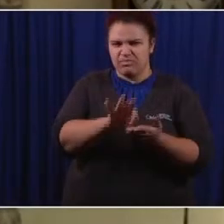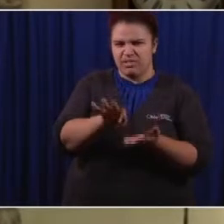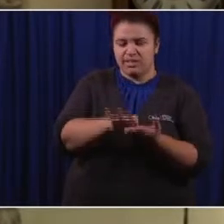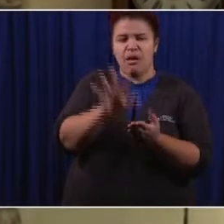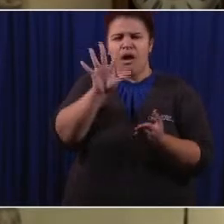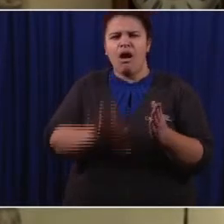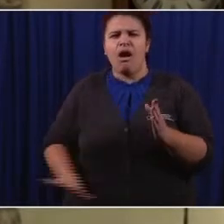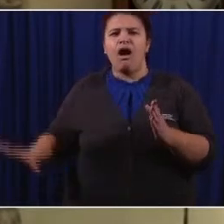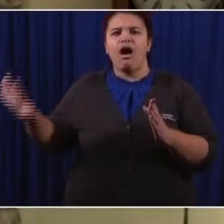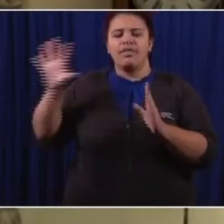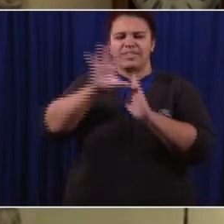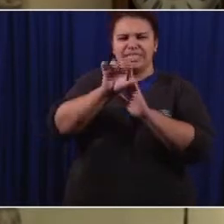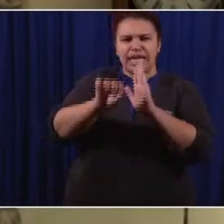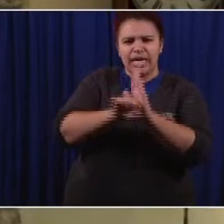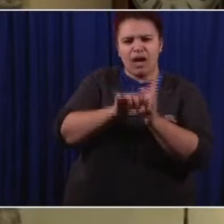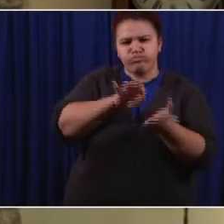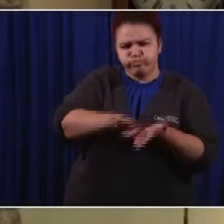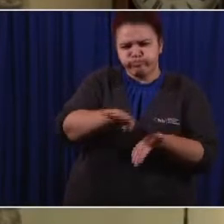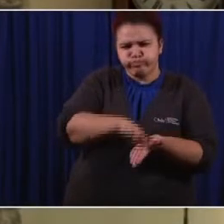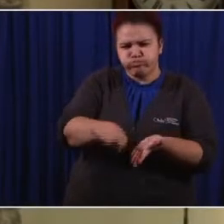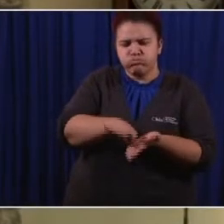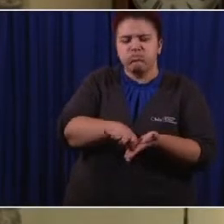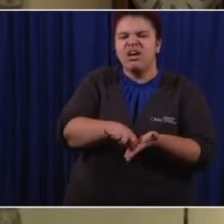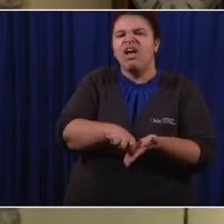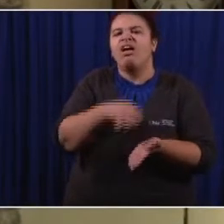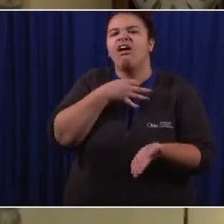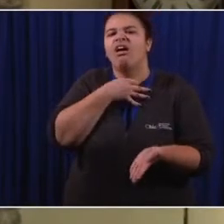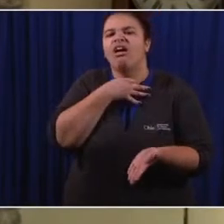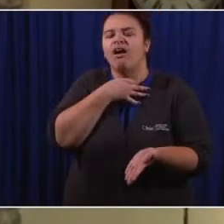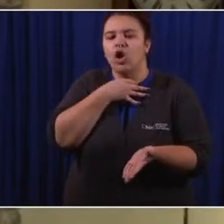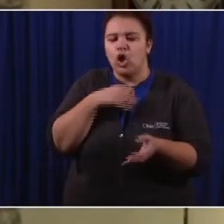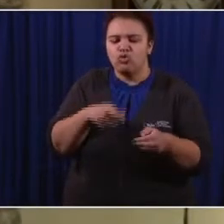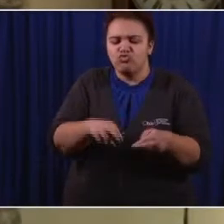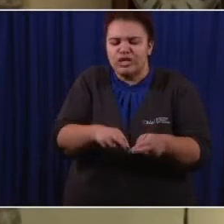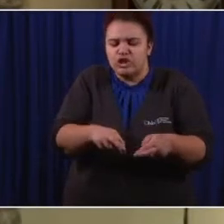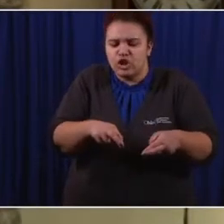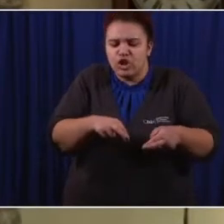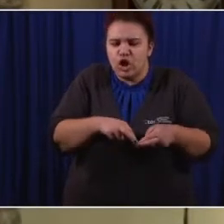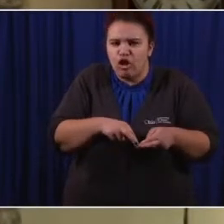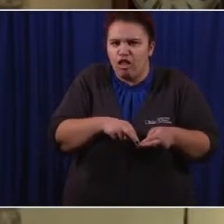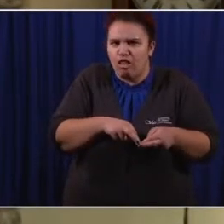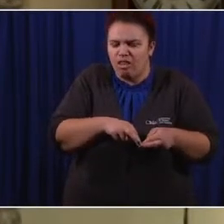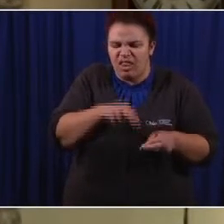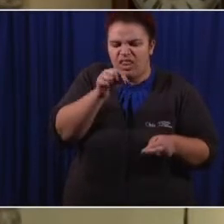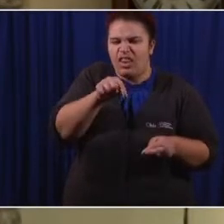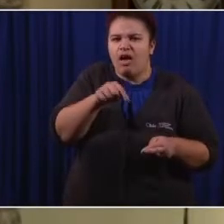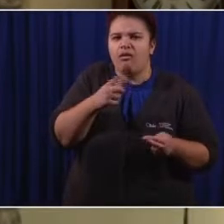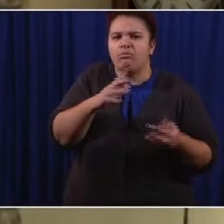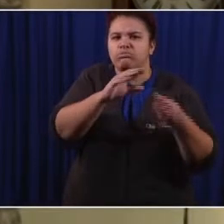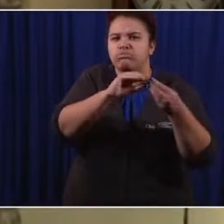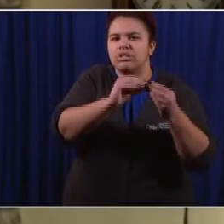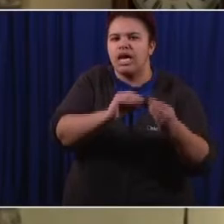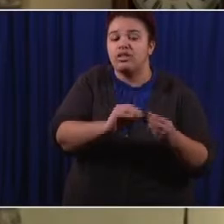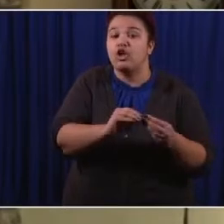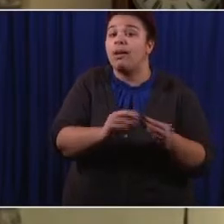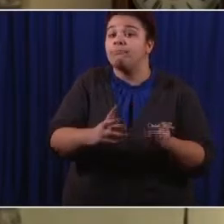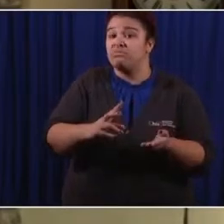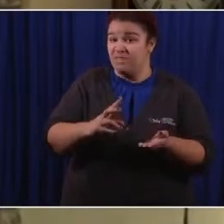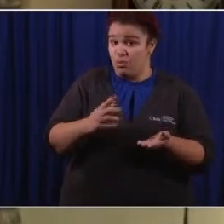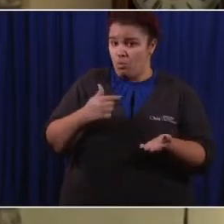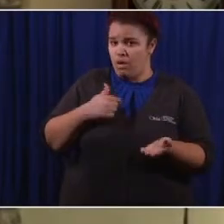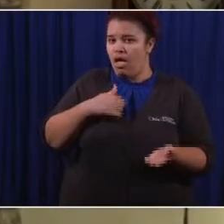comment on rates for regional areas, particularly Appalachian and southeastern Ohio, and if